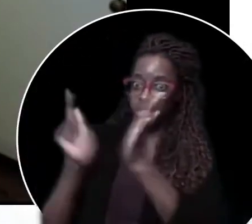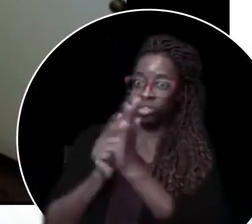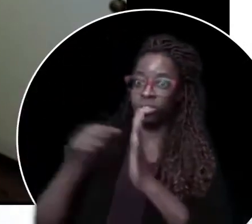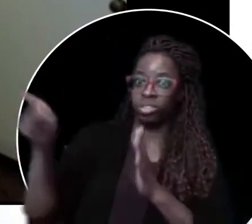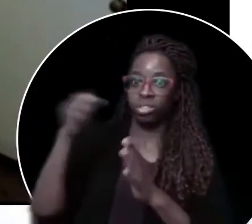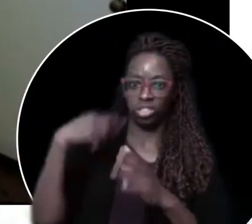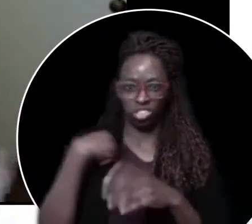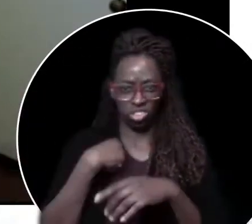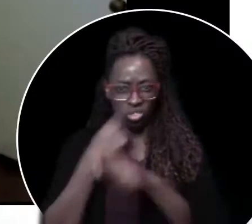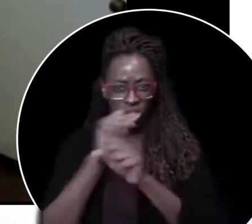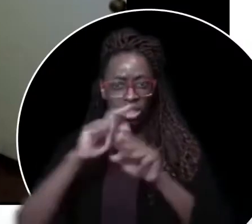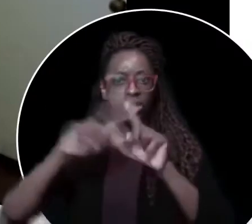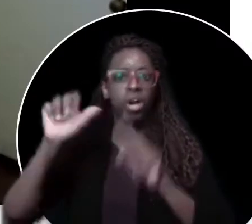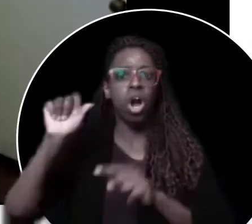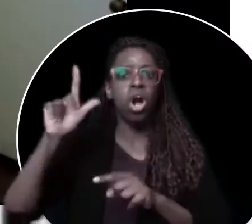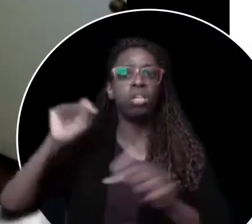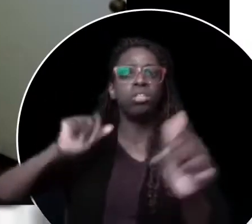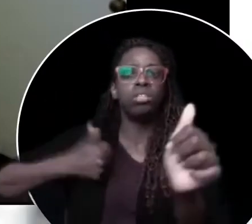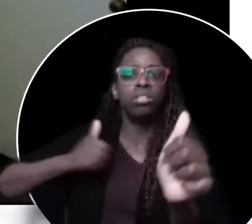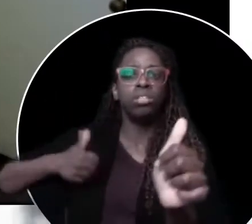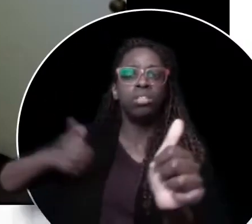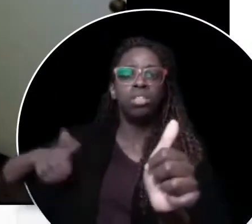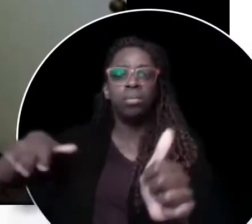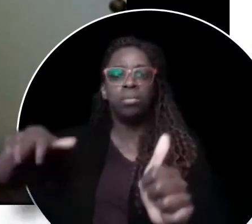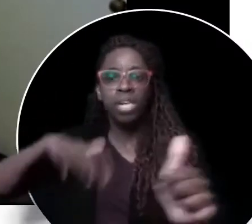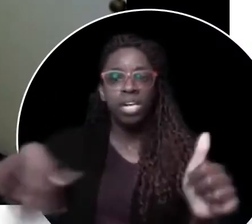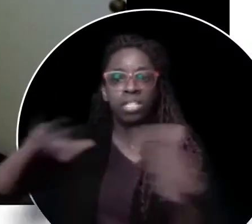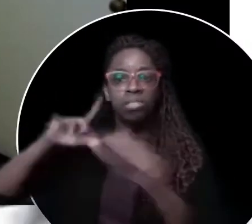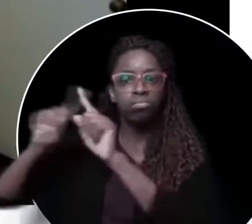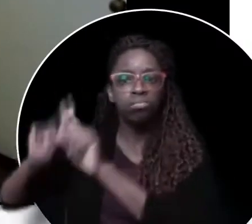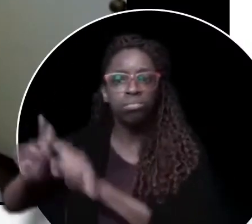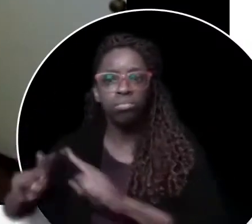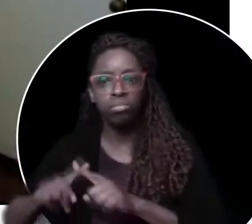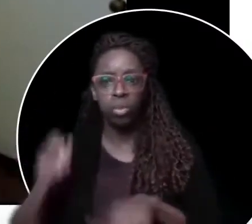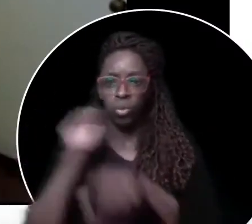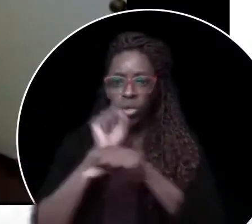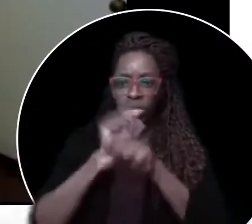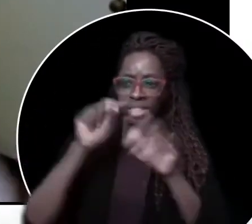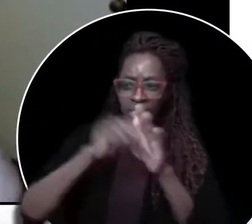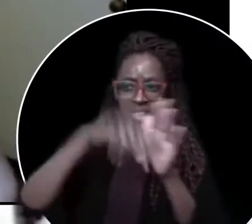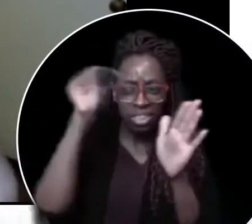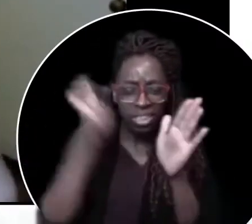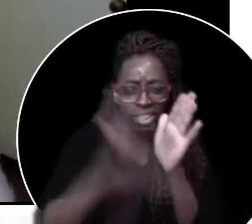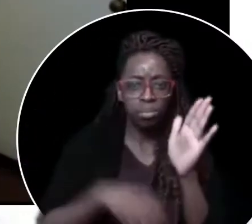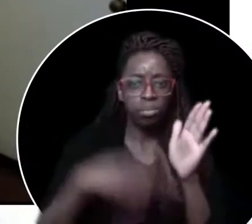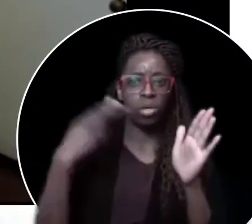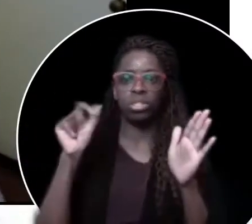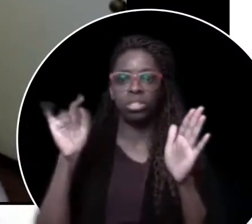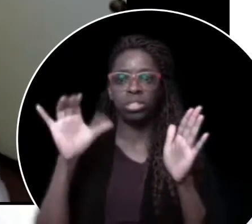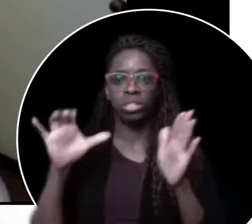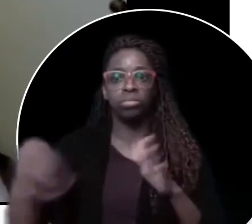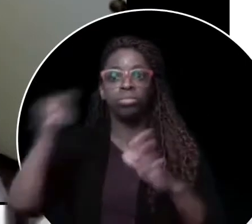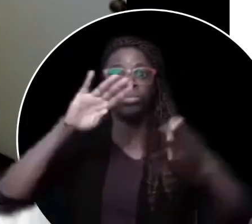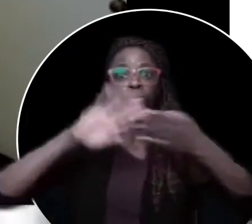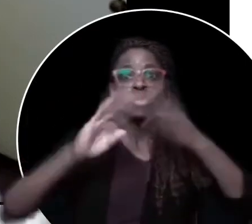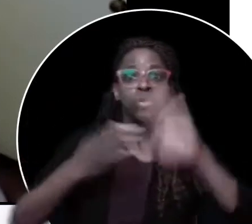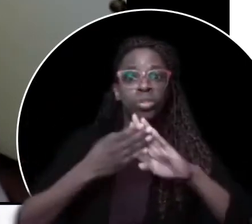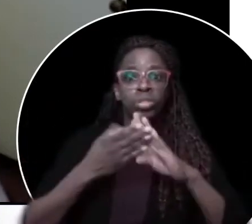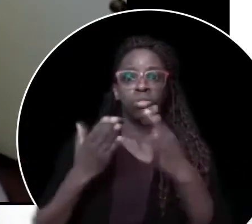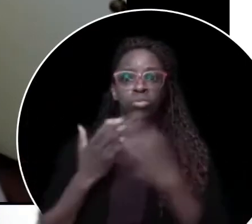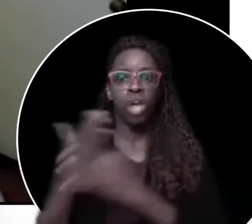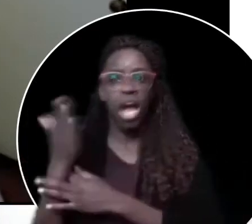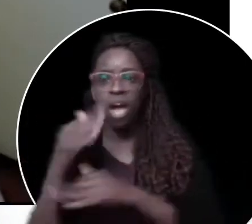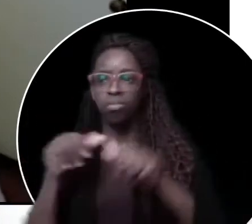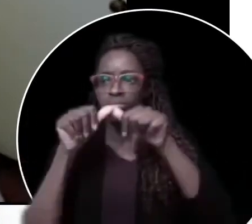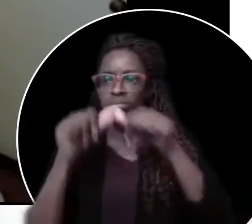holistic. They're community-driven, where people say, I am a lawyer for the